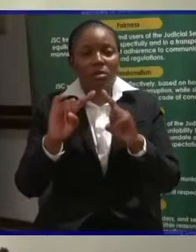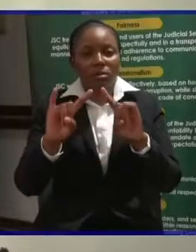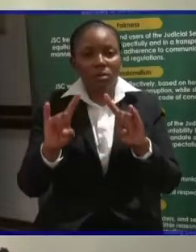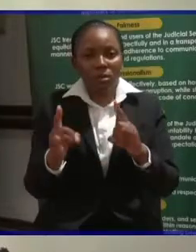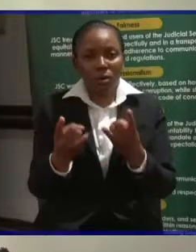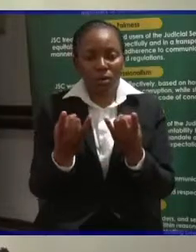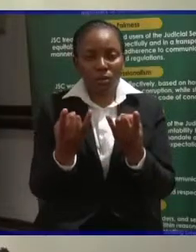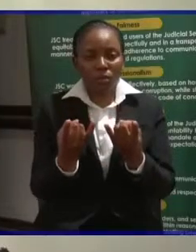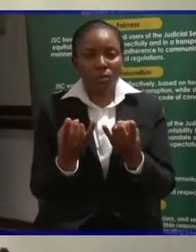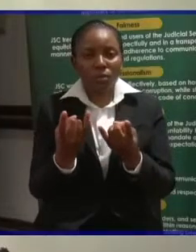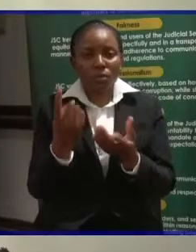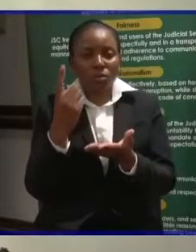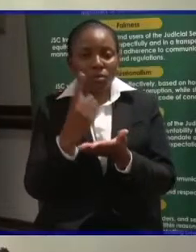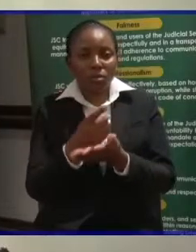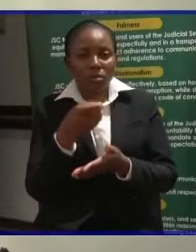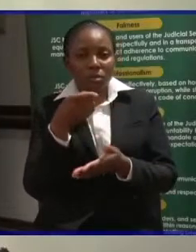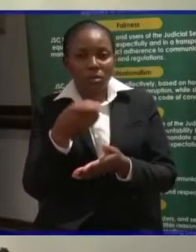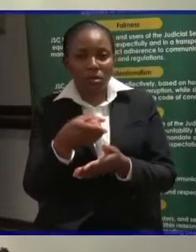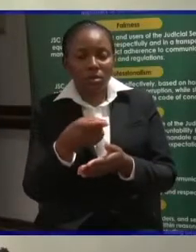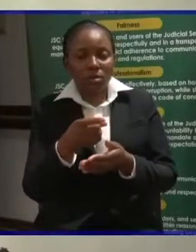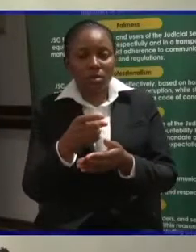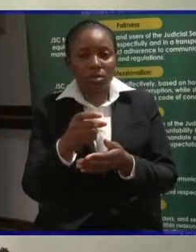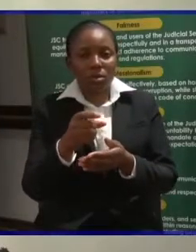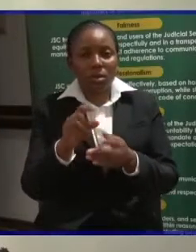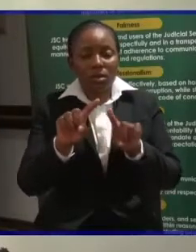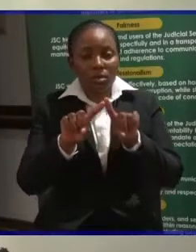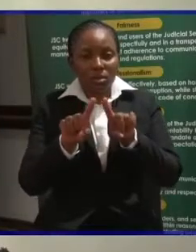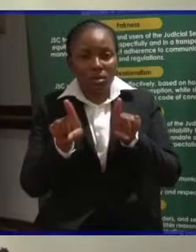how does that classification